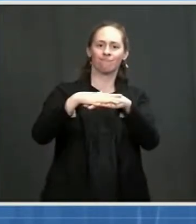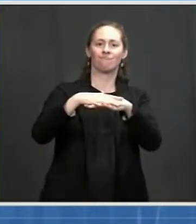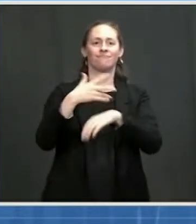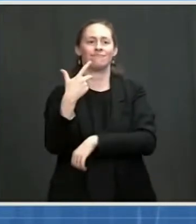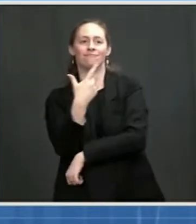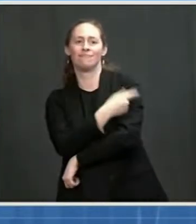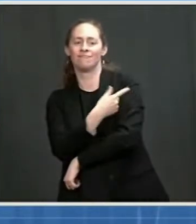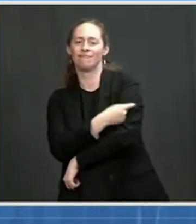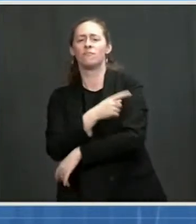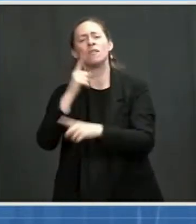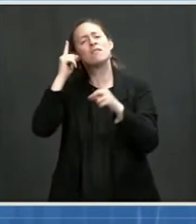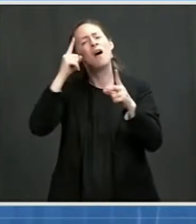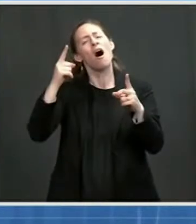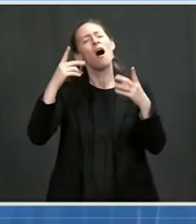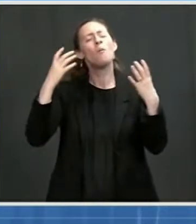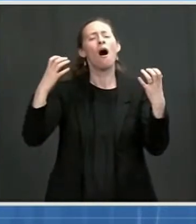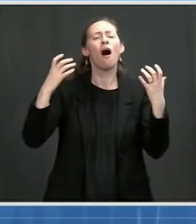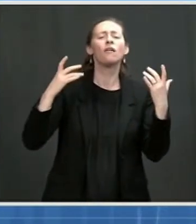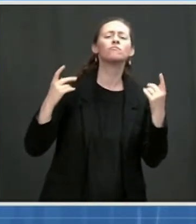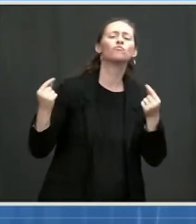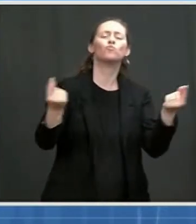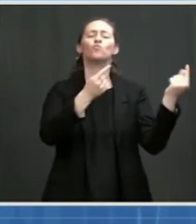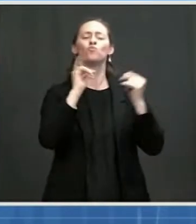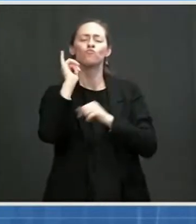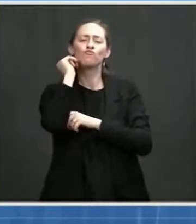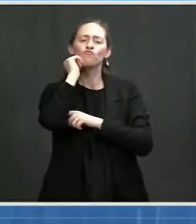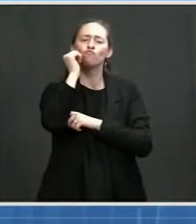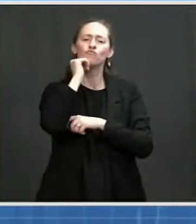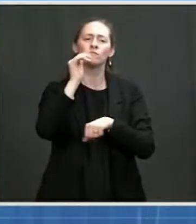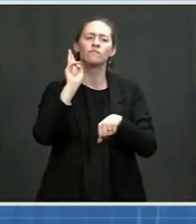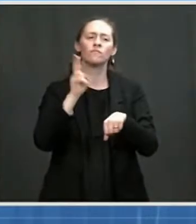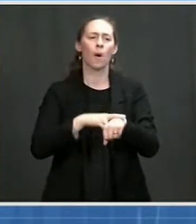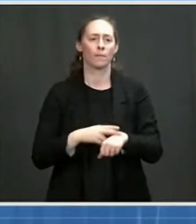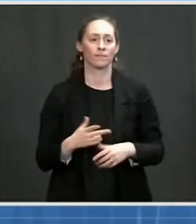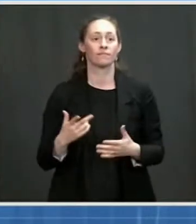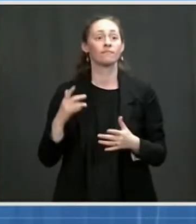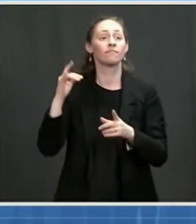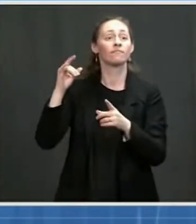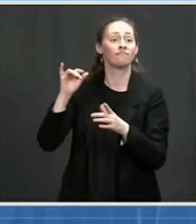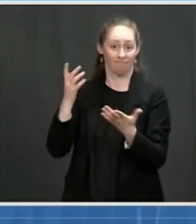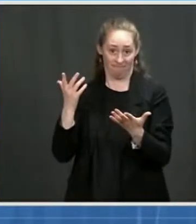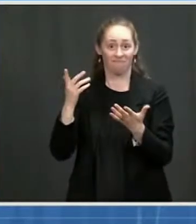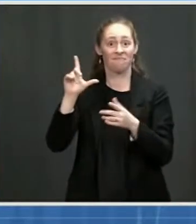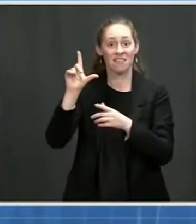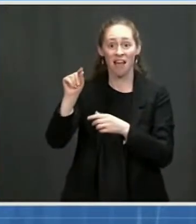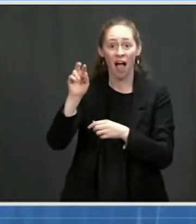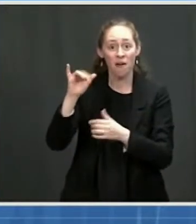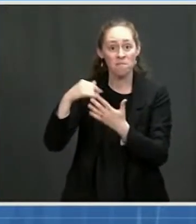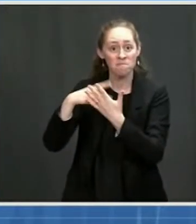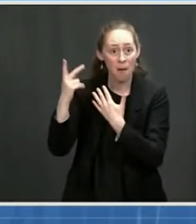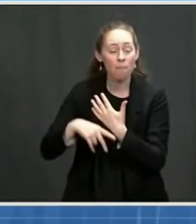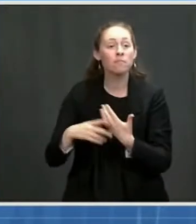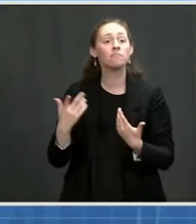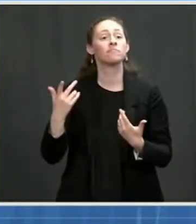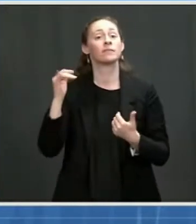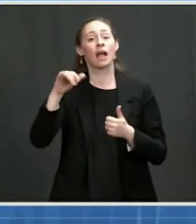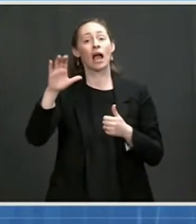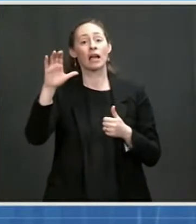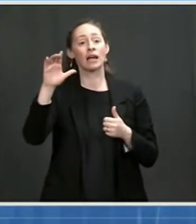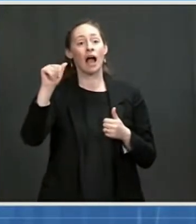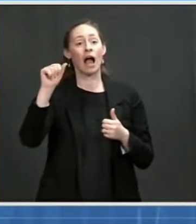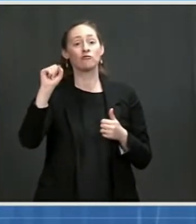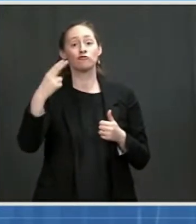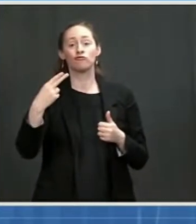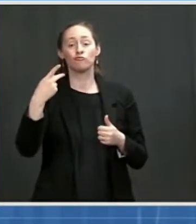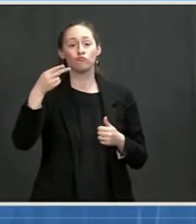as quickly as possible. This includes lottery programs for vaccinated individuals, cash or in-kind transfers, or